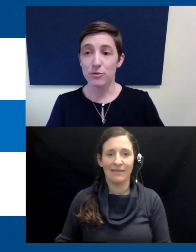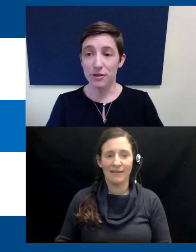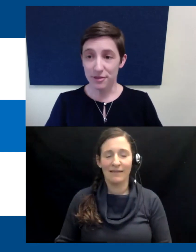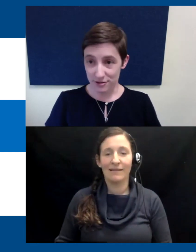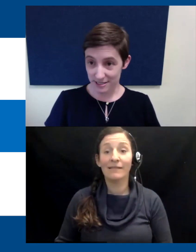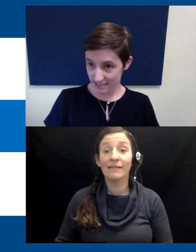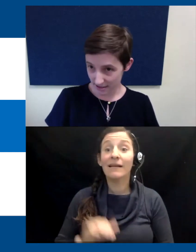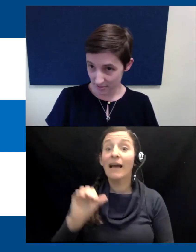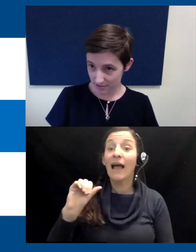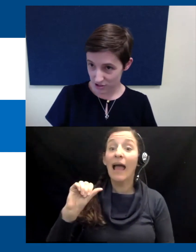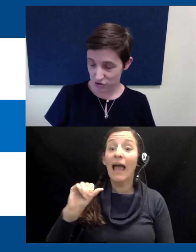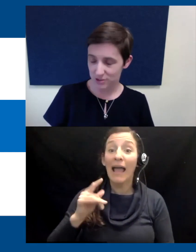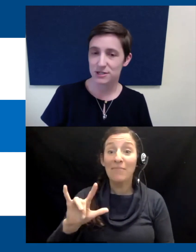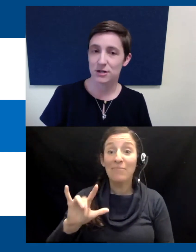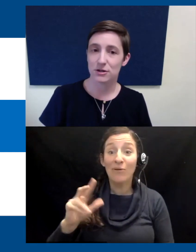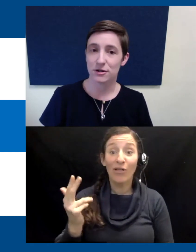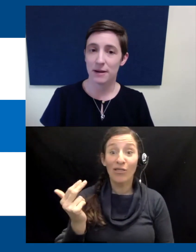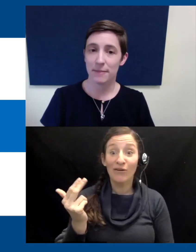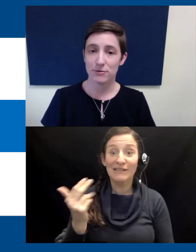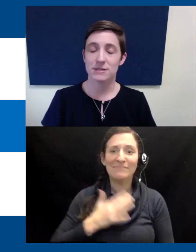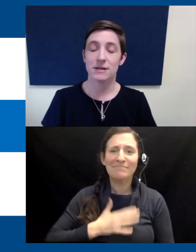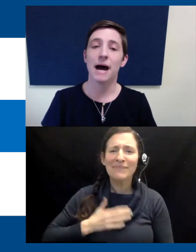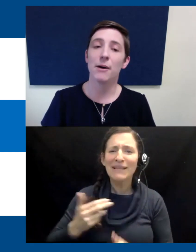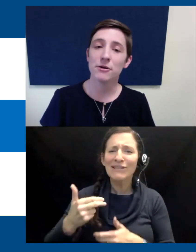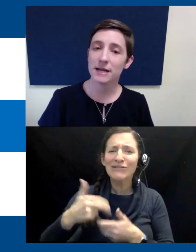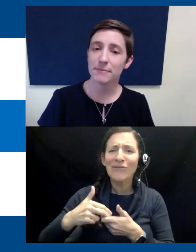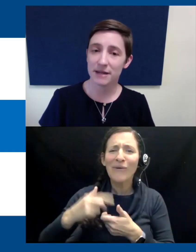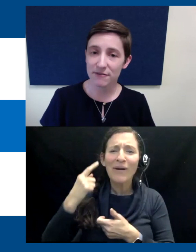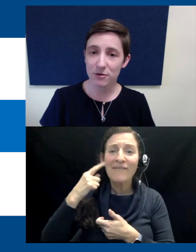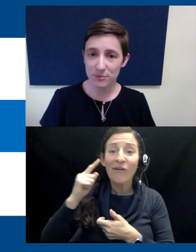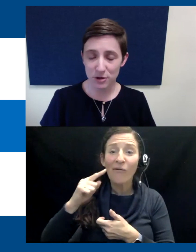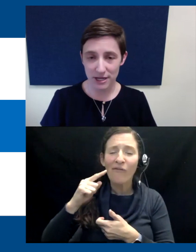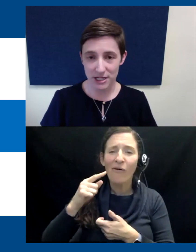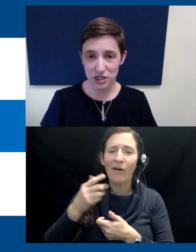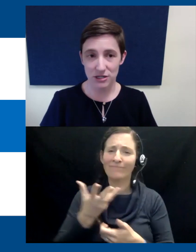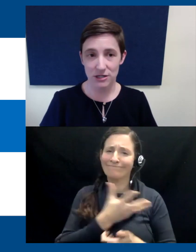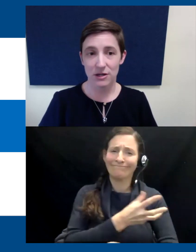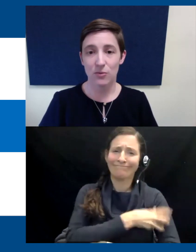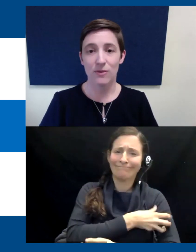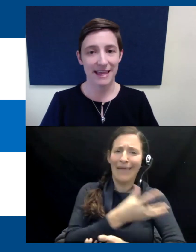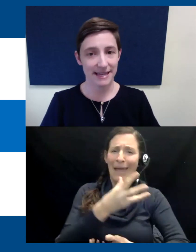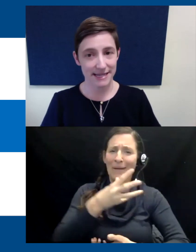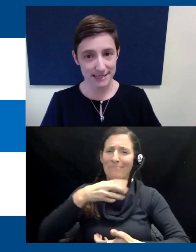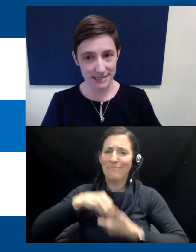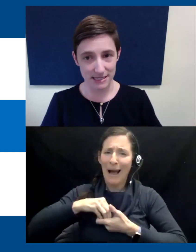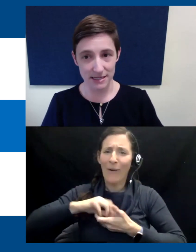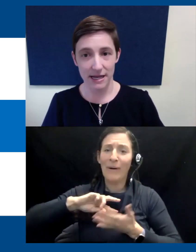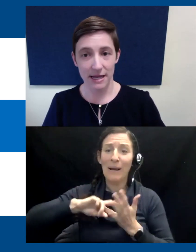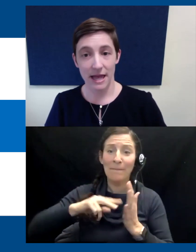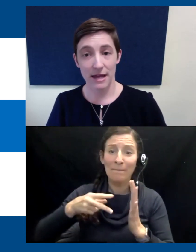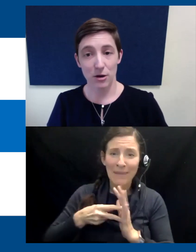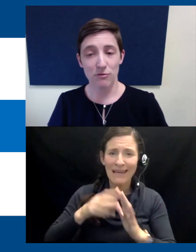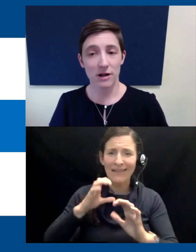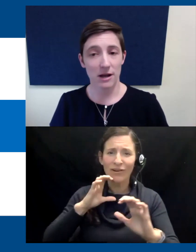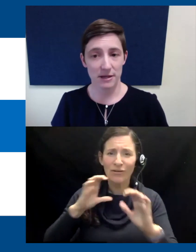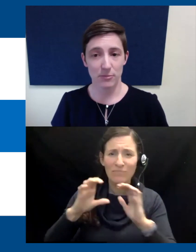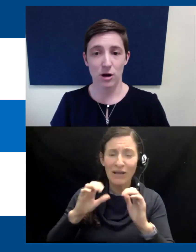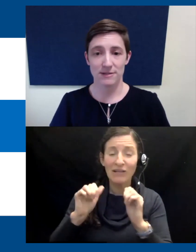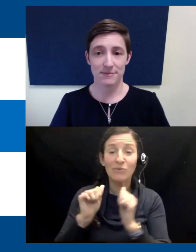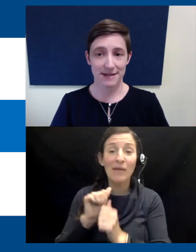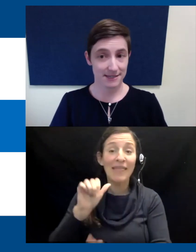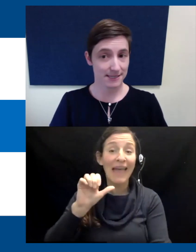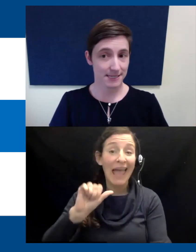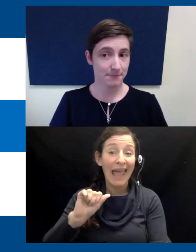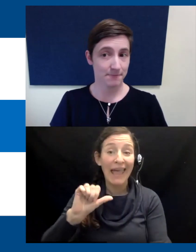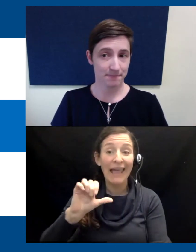On April 13th, please join us to learn about empowering meaningful communication with AAC and overcoming